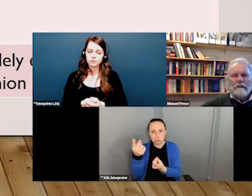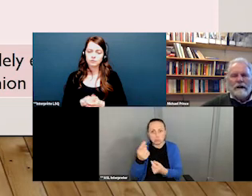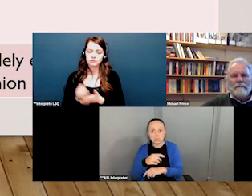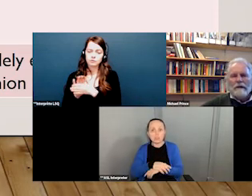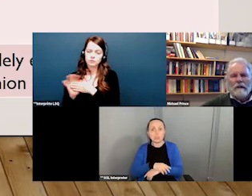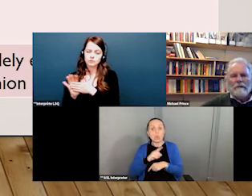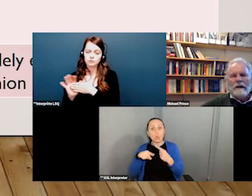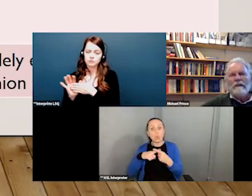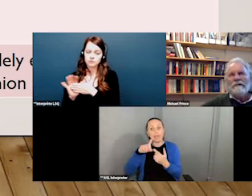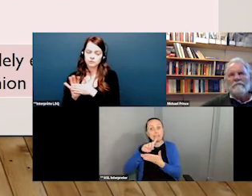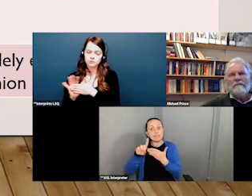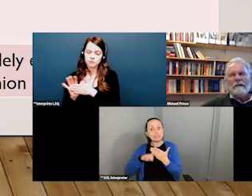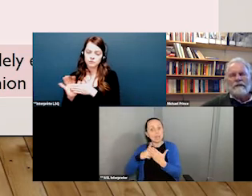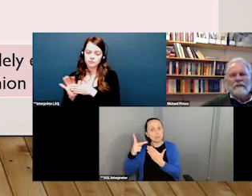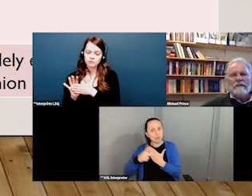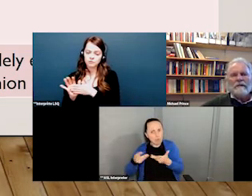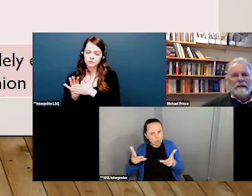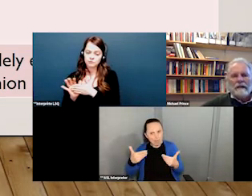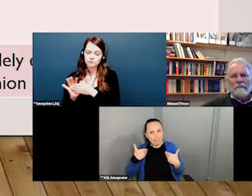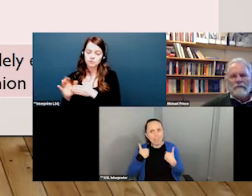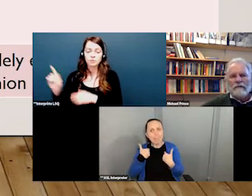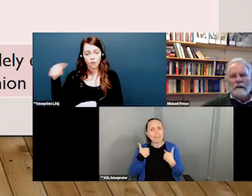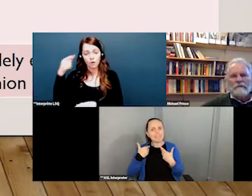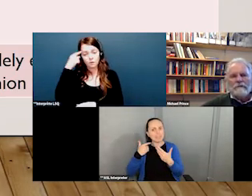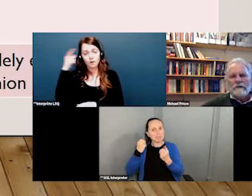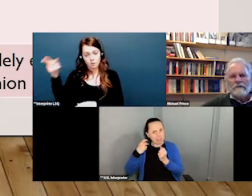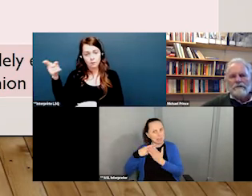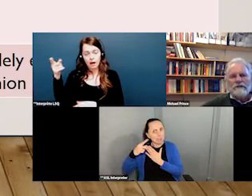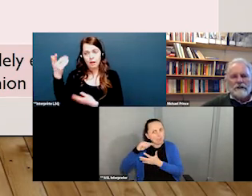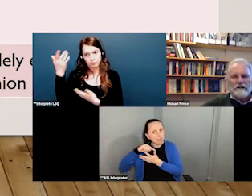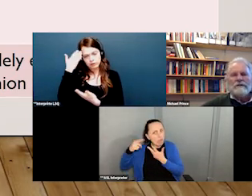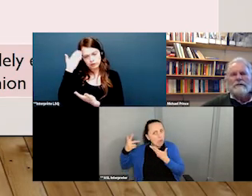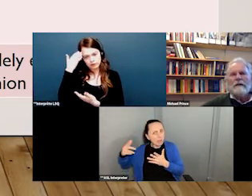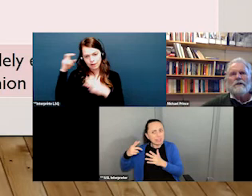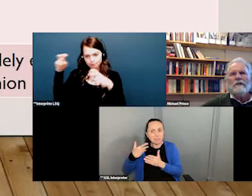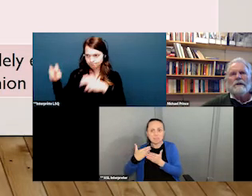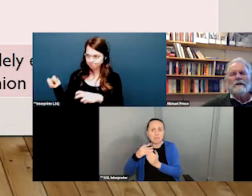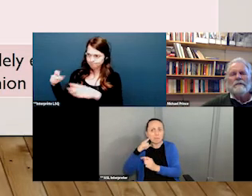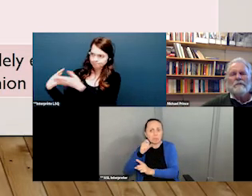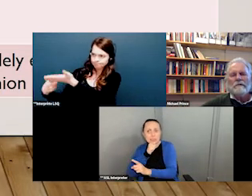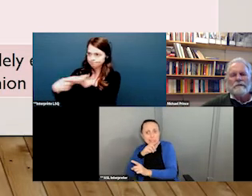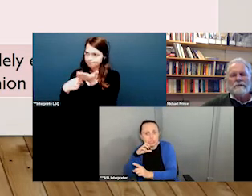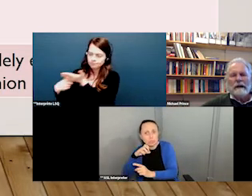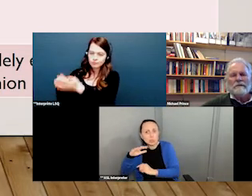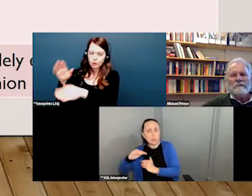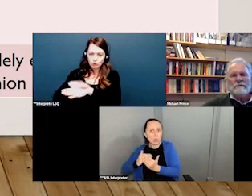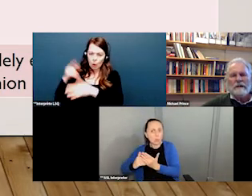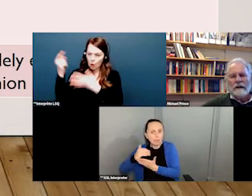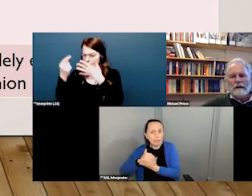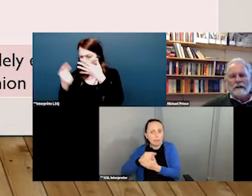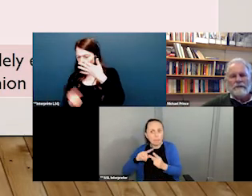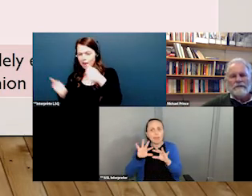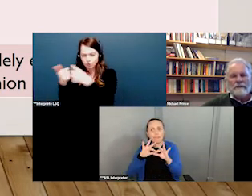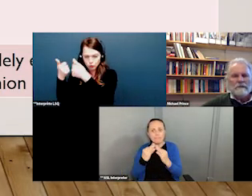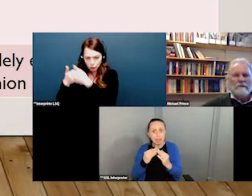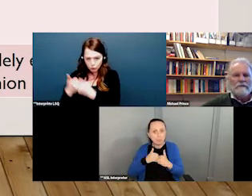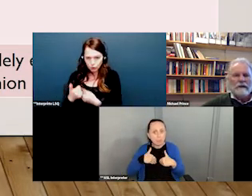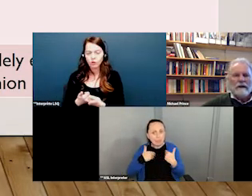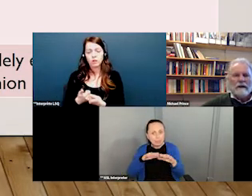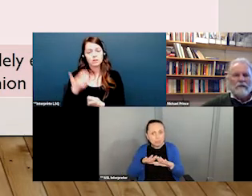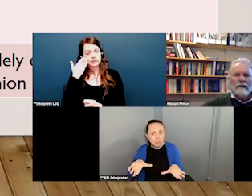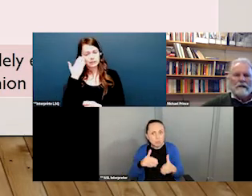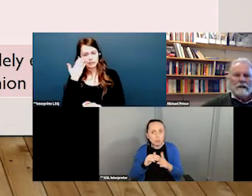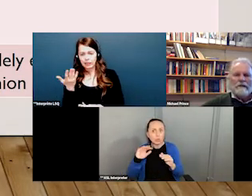the program, we already have a number of existing programs, whether it's for seniors of low income or for families with young